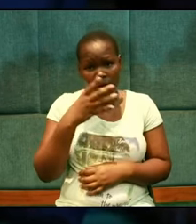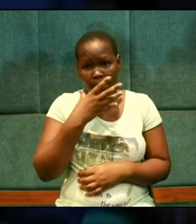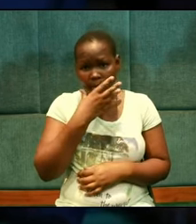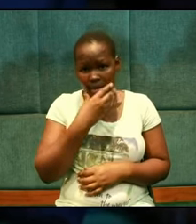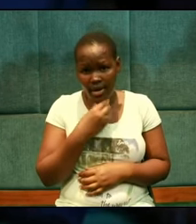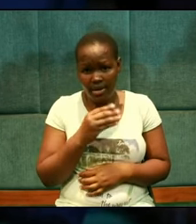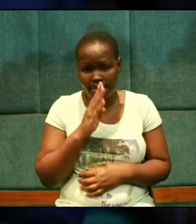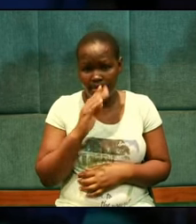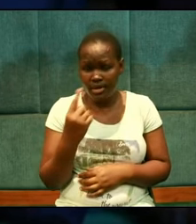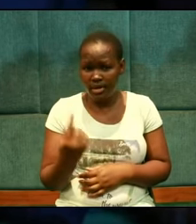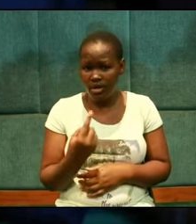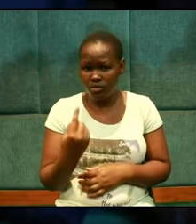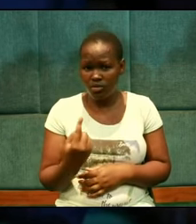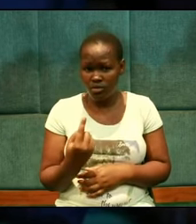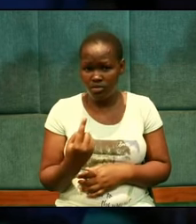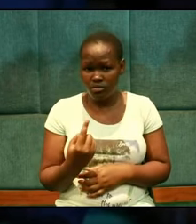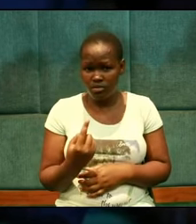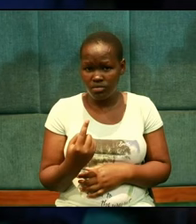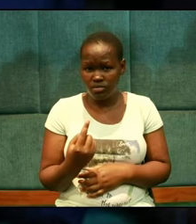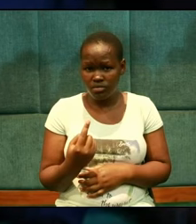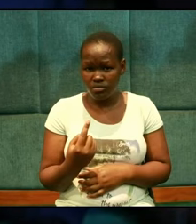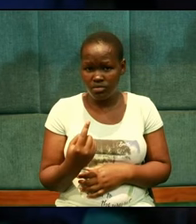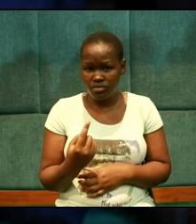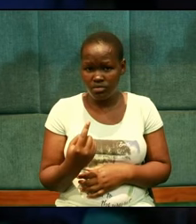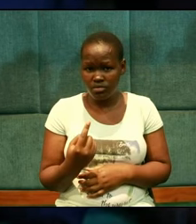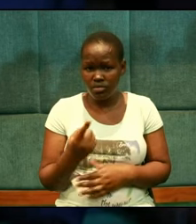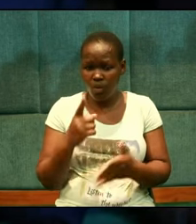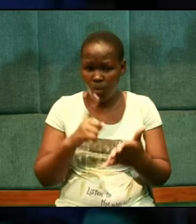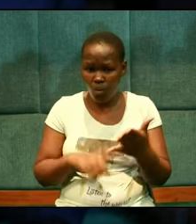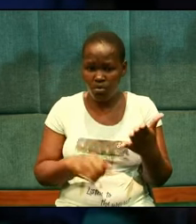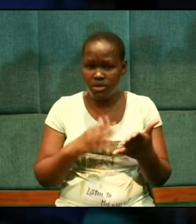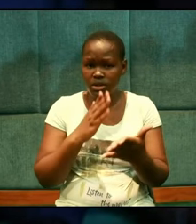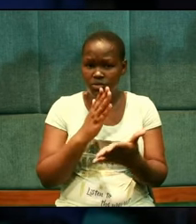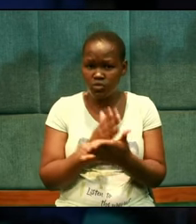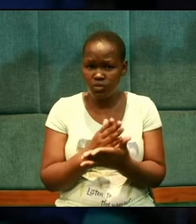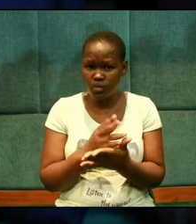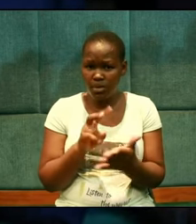for him a helpmeet, what exactly you meant.